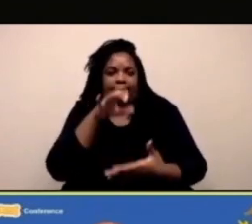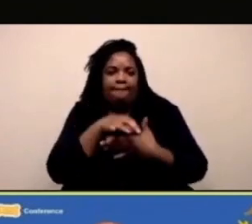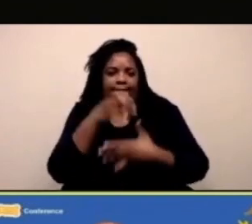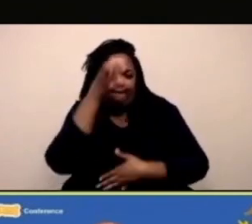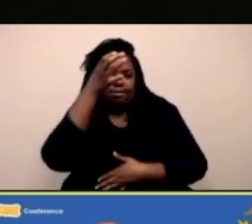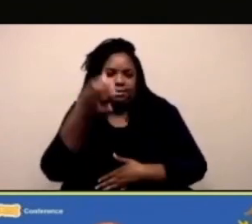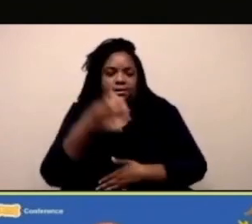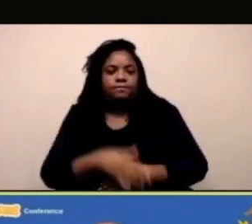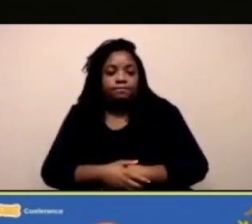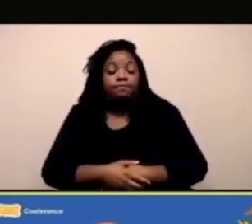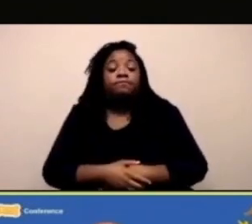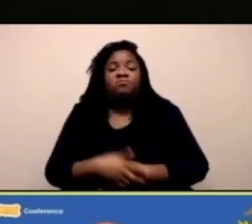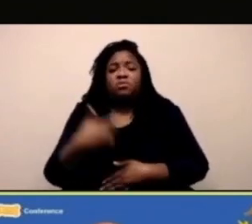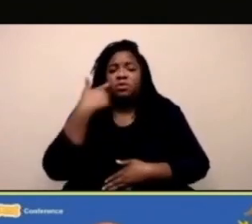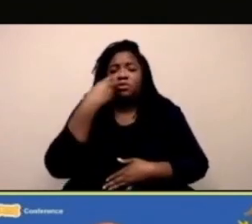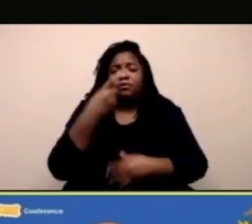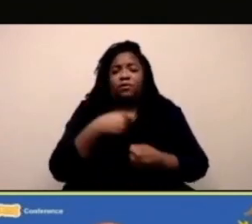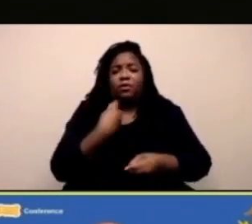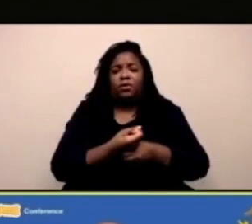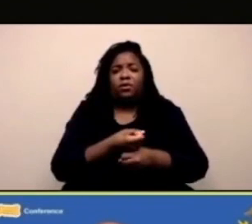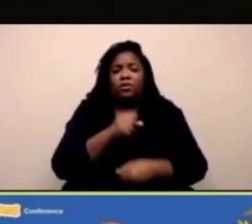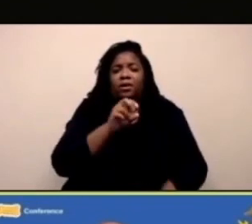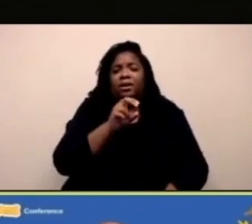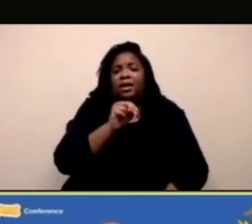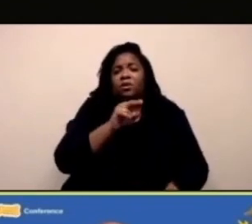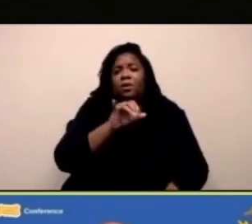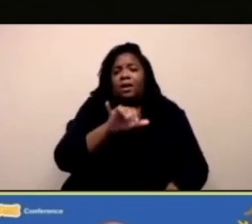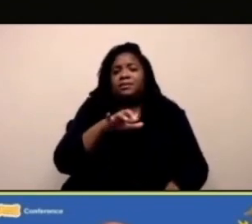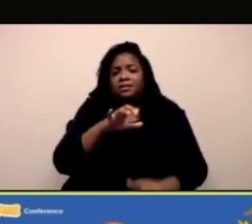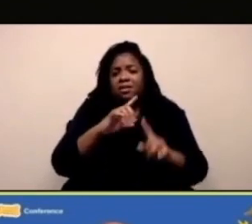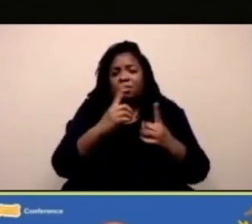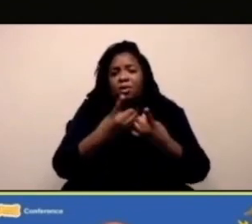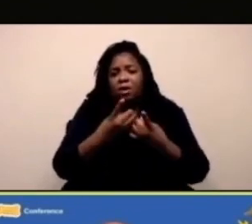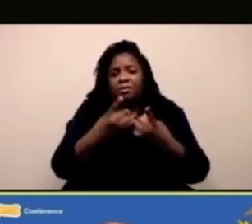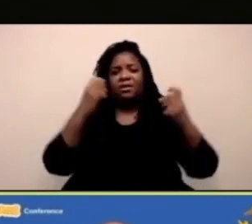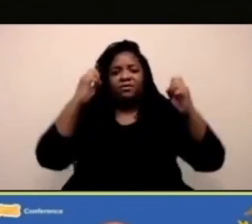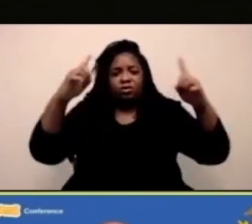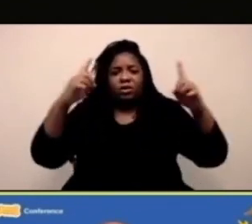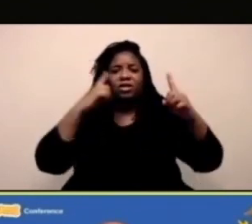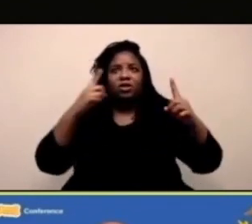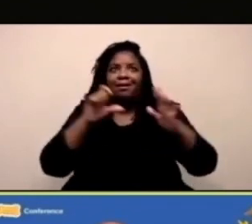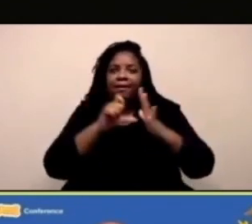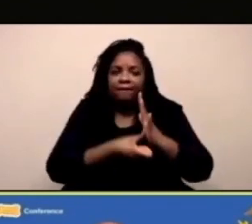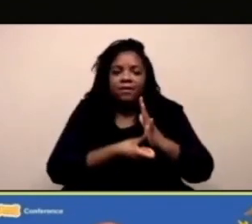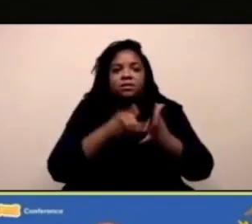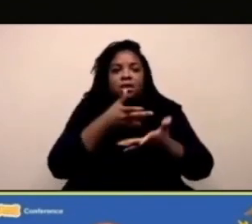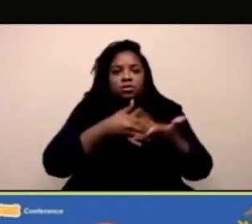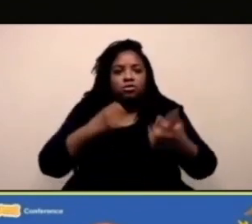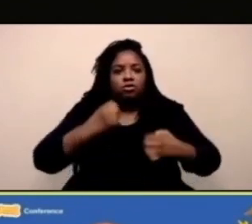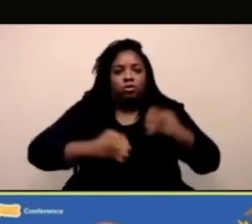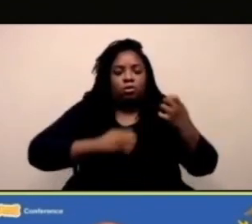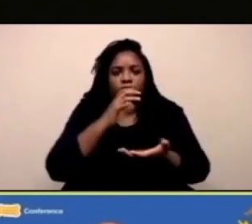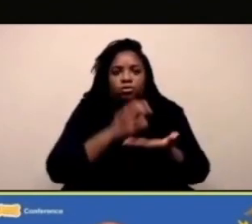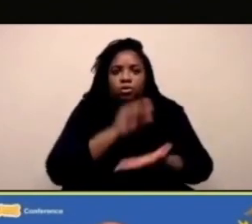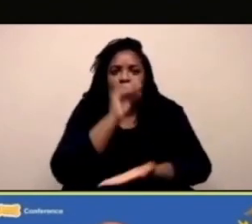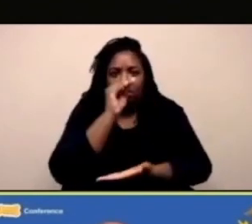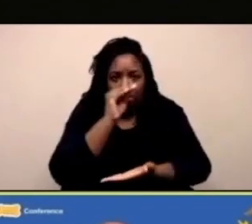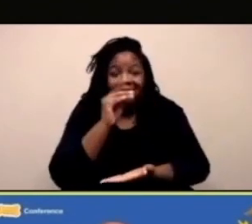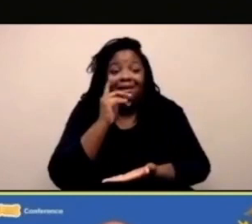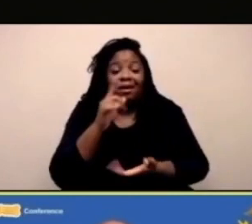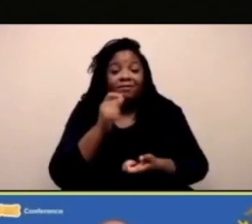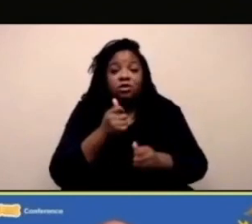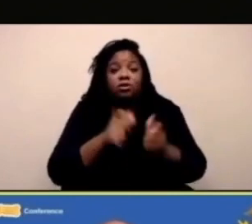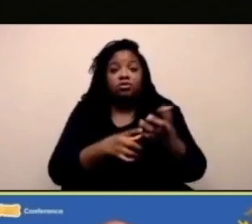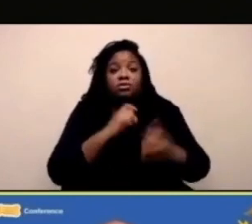few years, New York City Department of Education has emphasized the importance of social emotional learning and have made different curriculum and